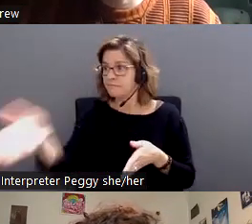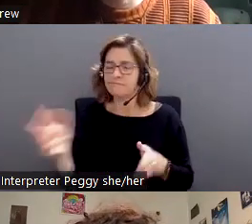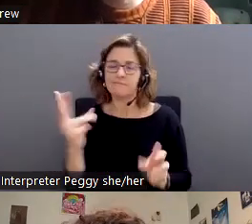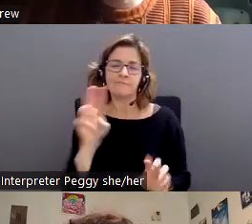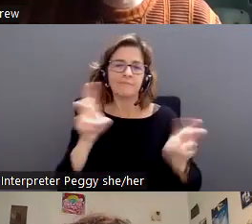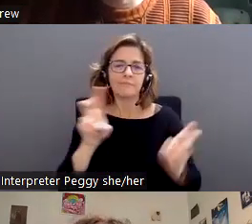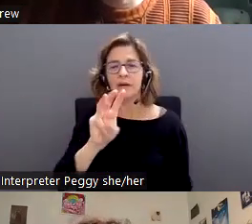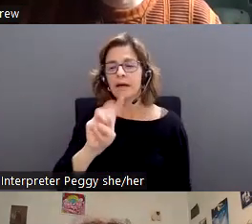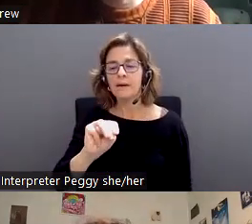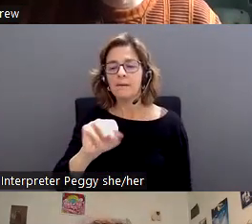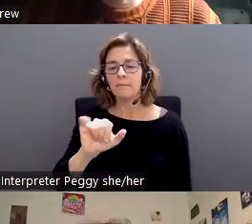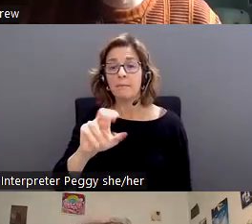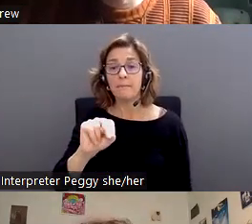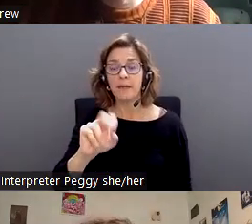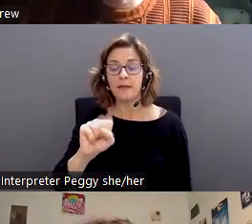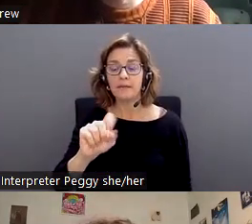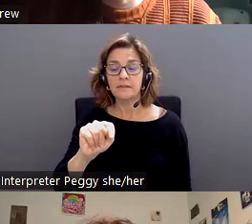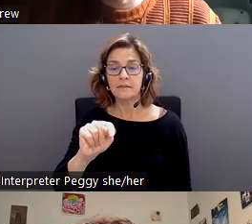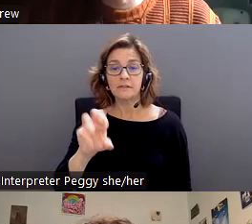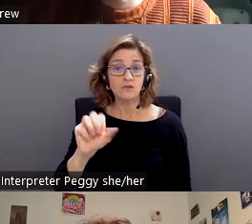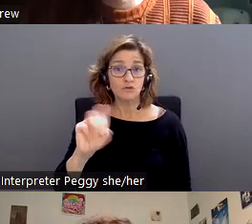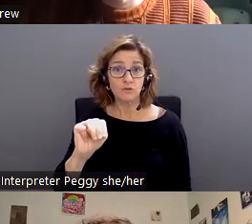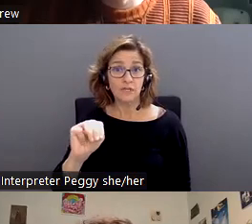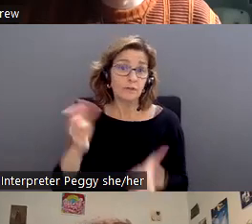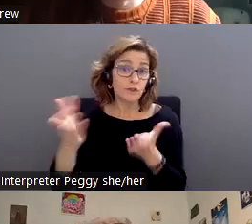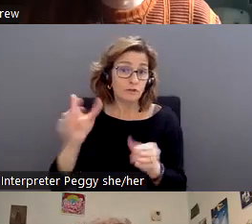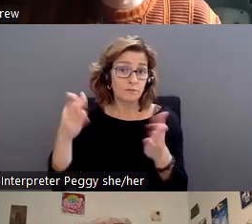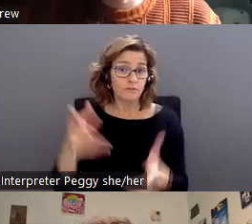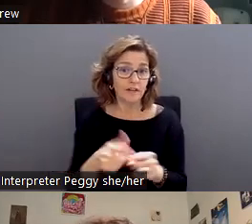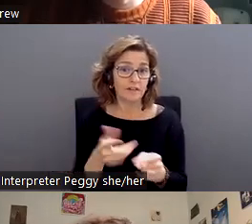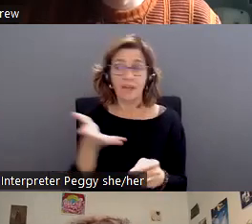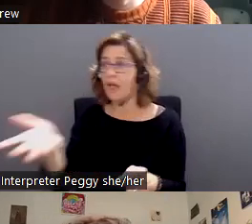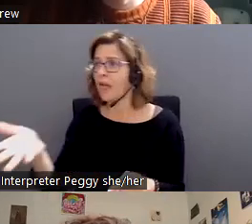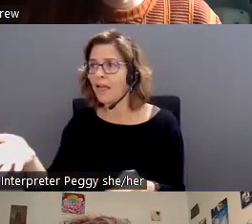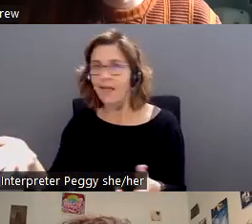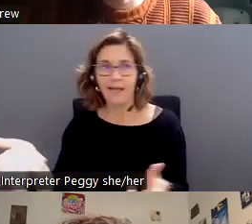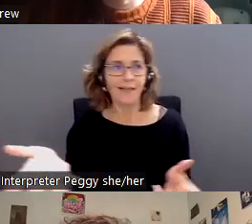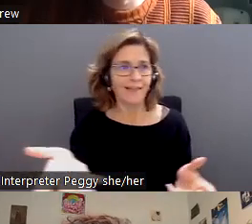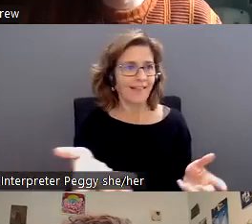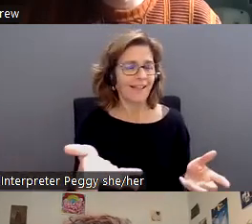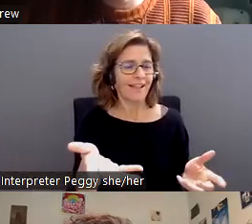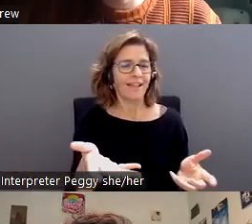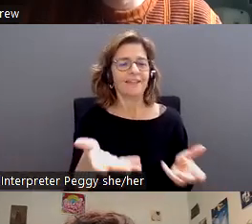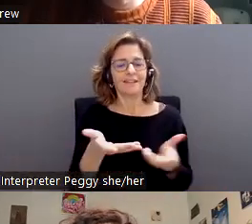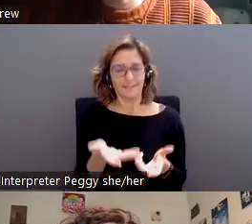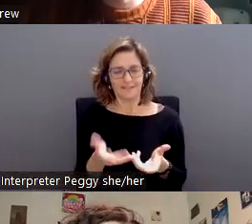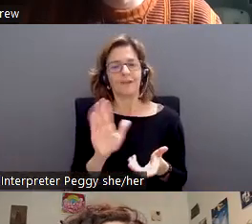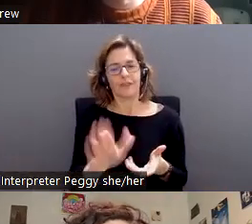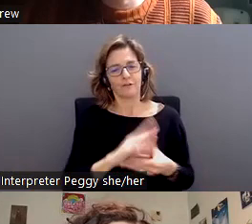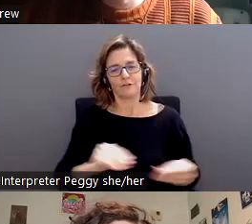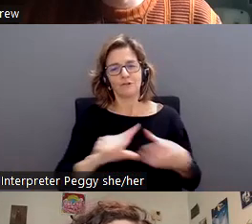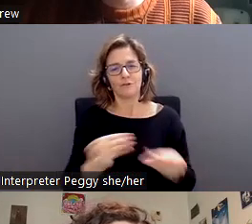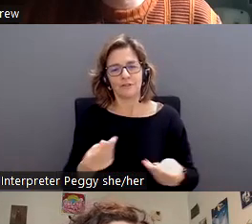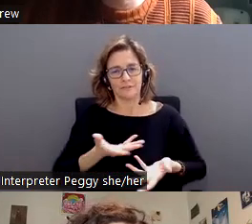So these are all sort of things that we see coming through our doors. The last point I want to speak to is the importance of representation